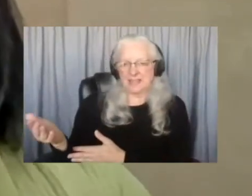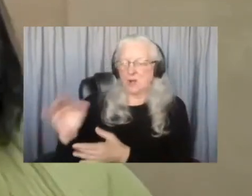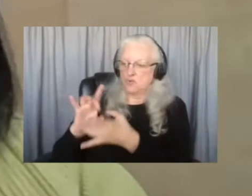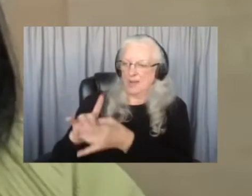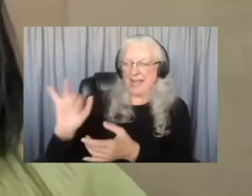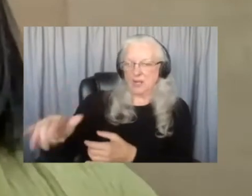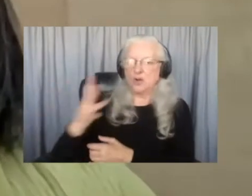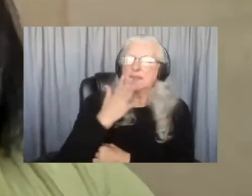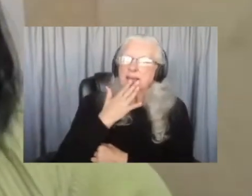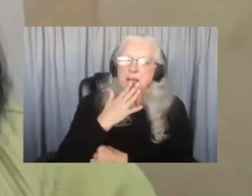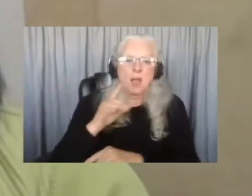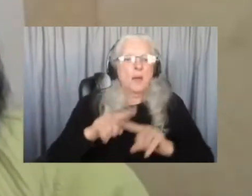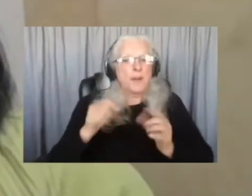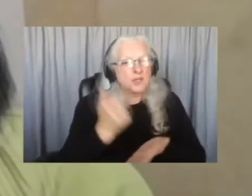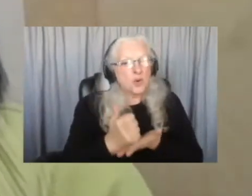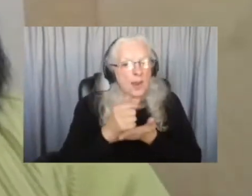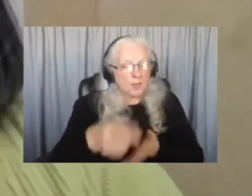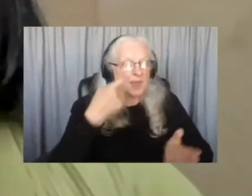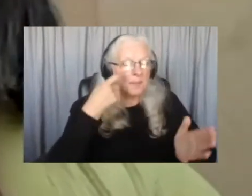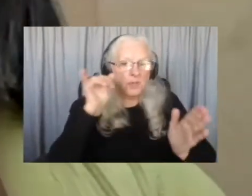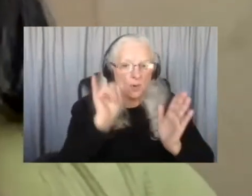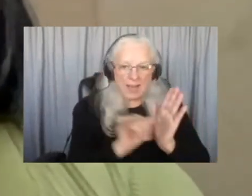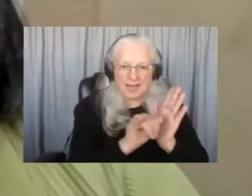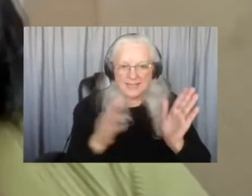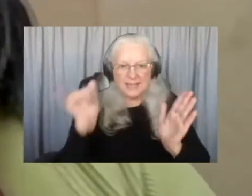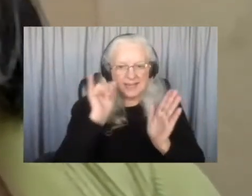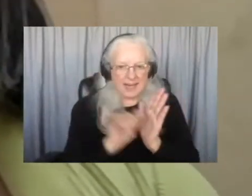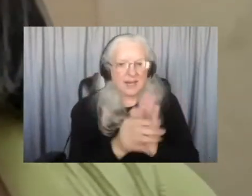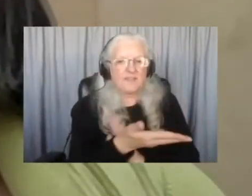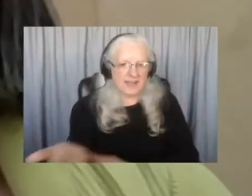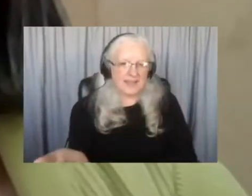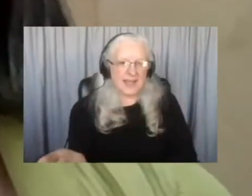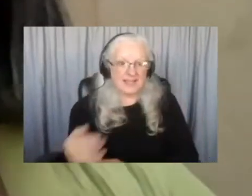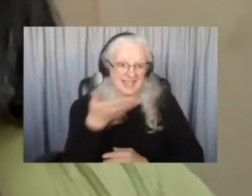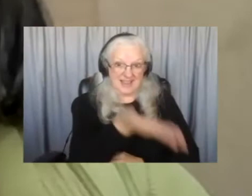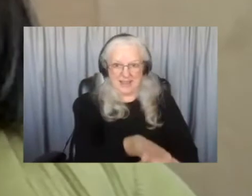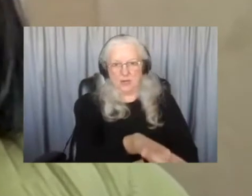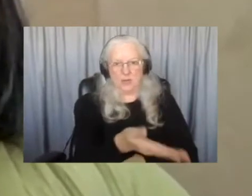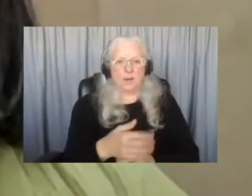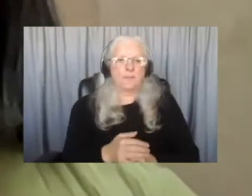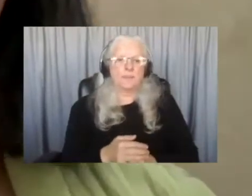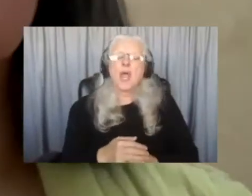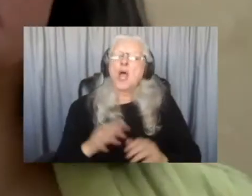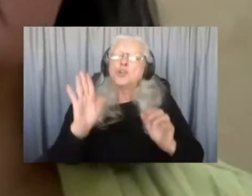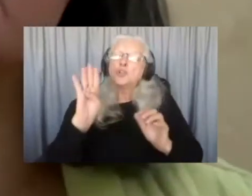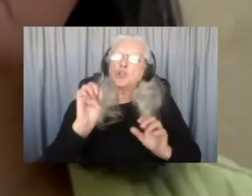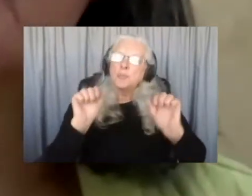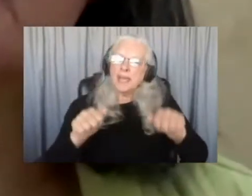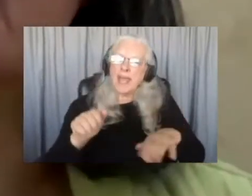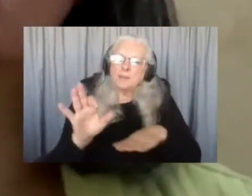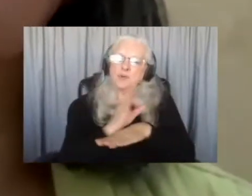that is around them. To be able to function in a society that we live